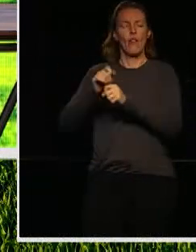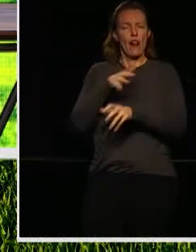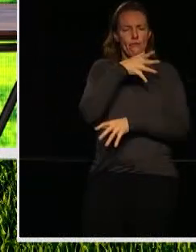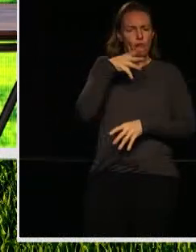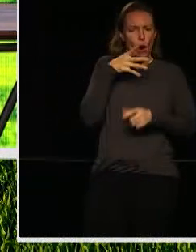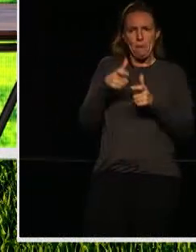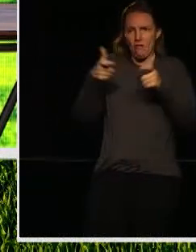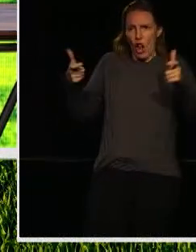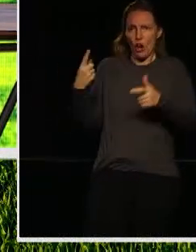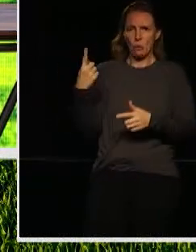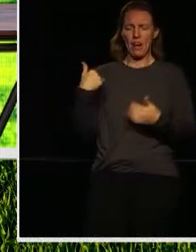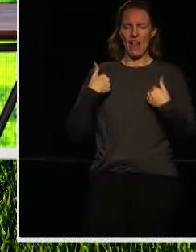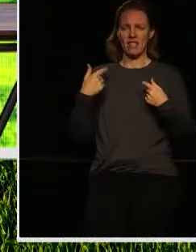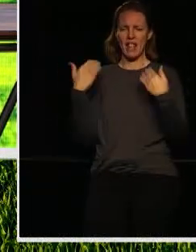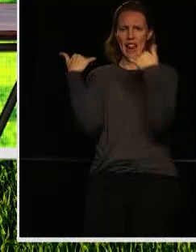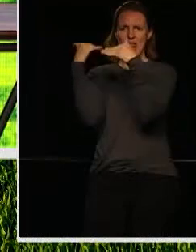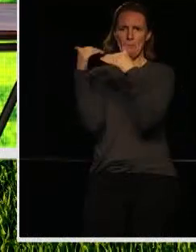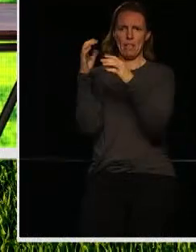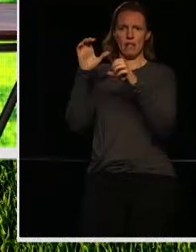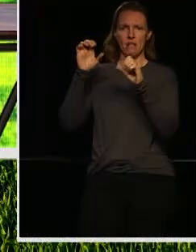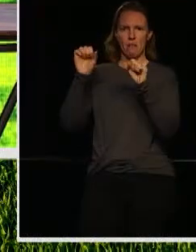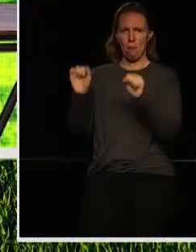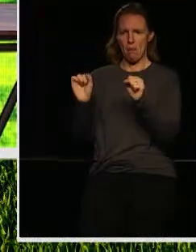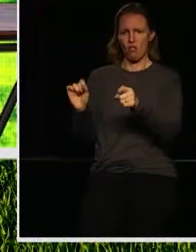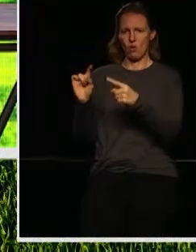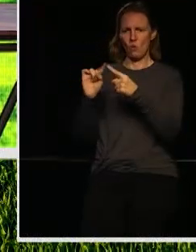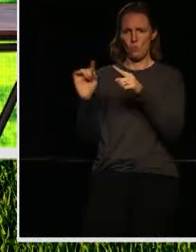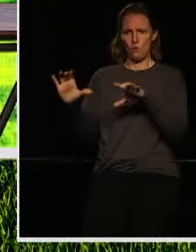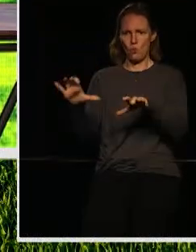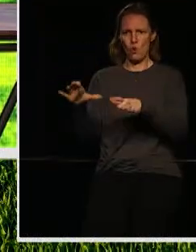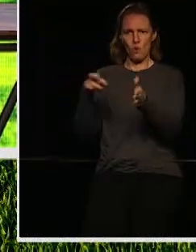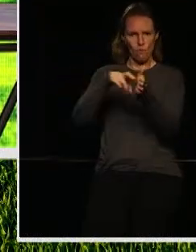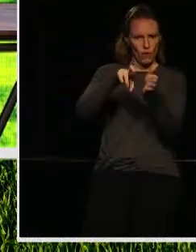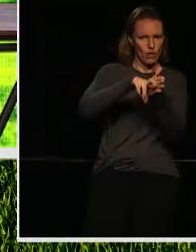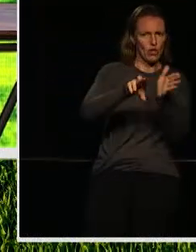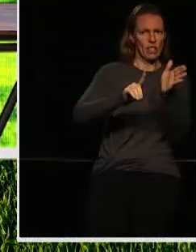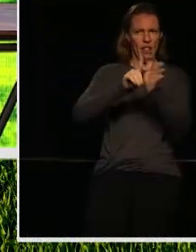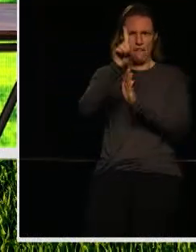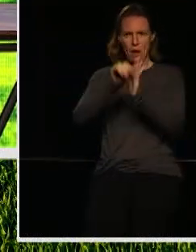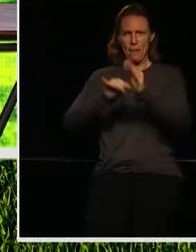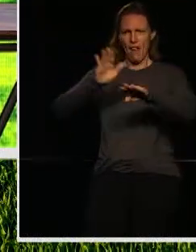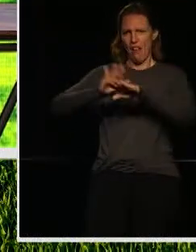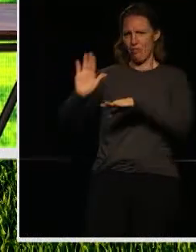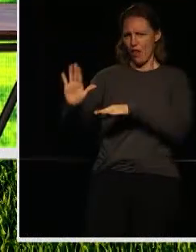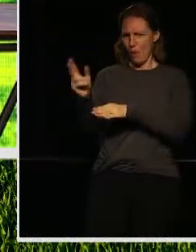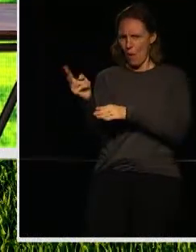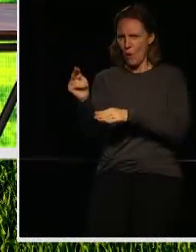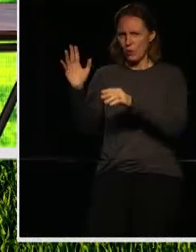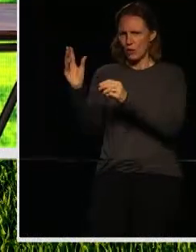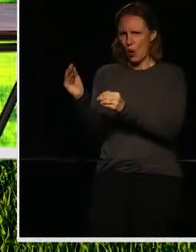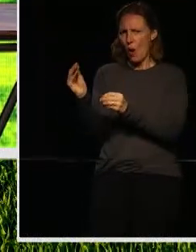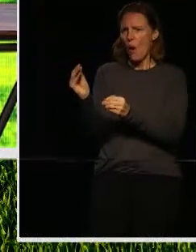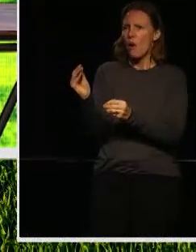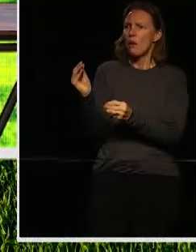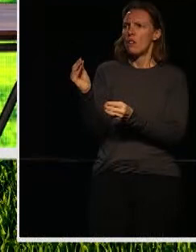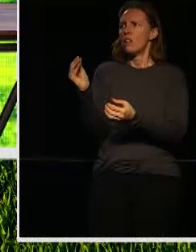one, has a very limited capacity to do research and development on their own. And so I think that